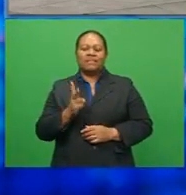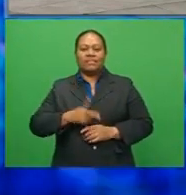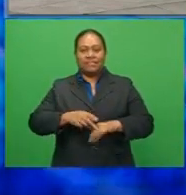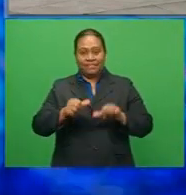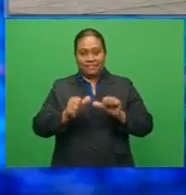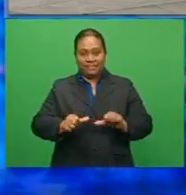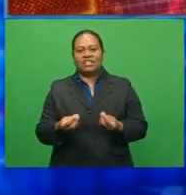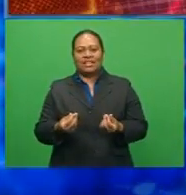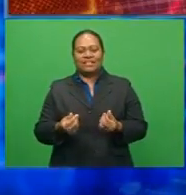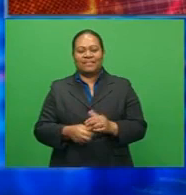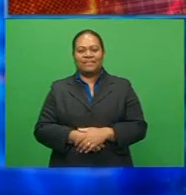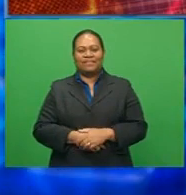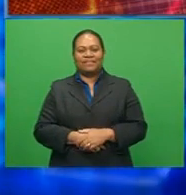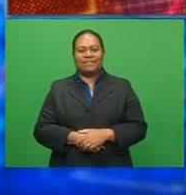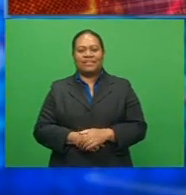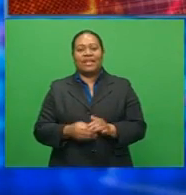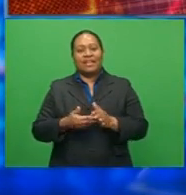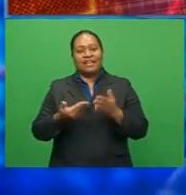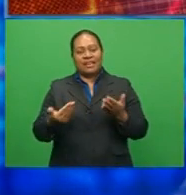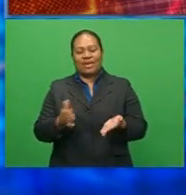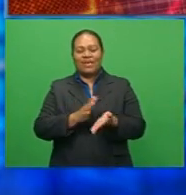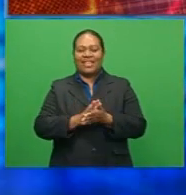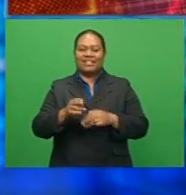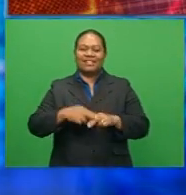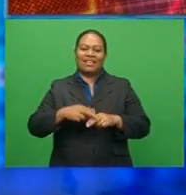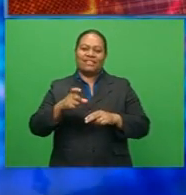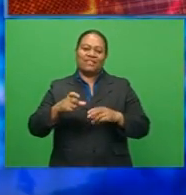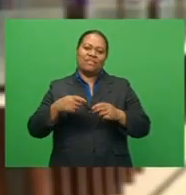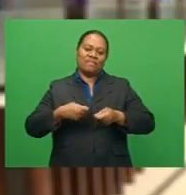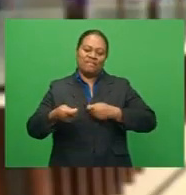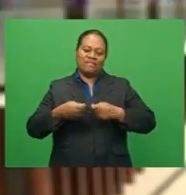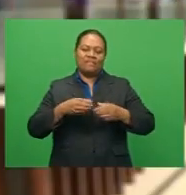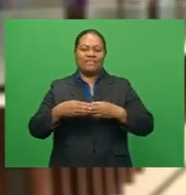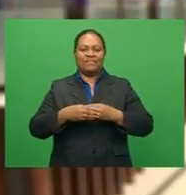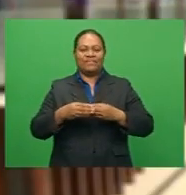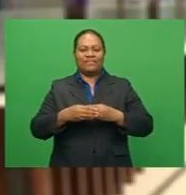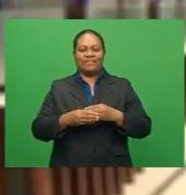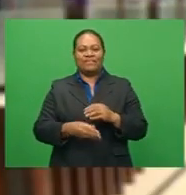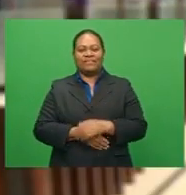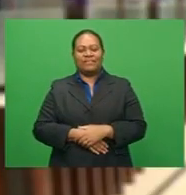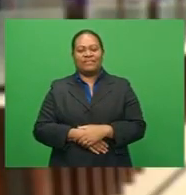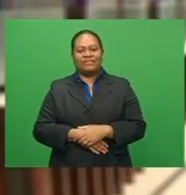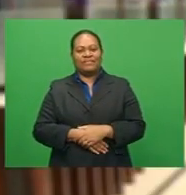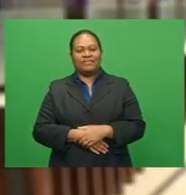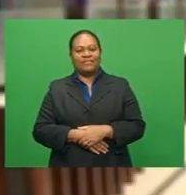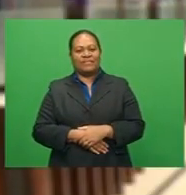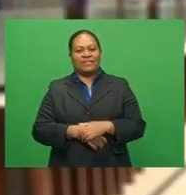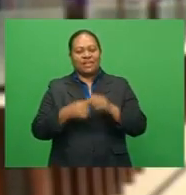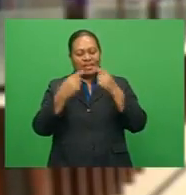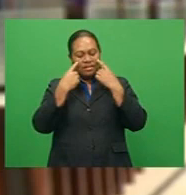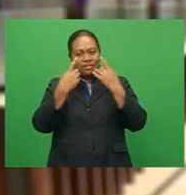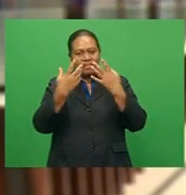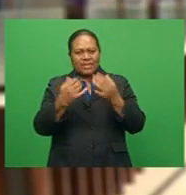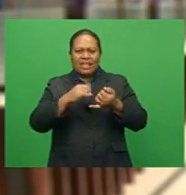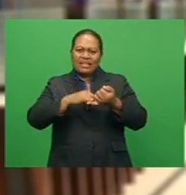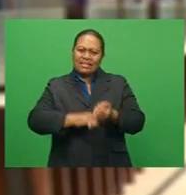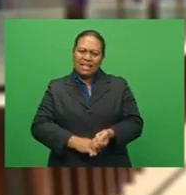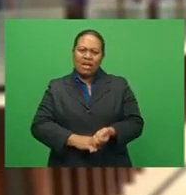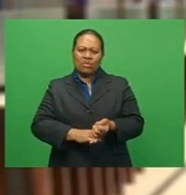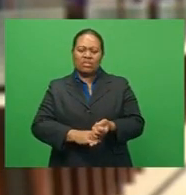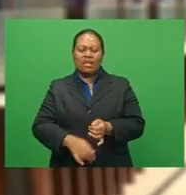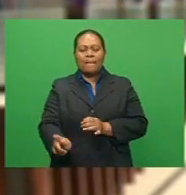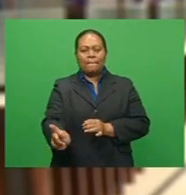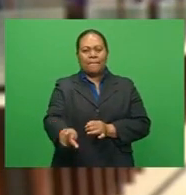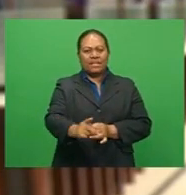presidential election. Nifa joins us now with the latest from the money market. Let's review the action on the South Pacific Stock